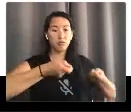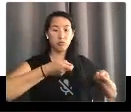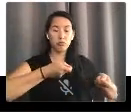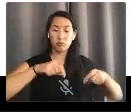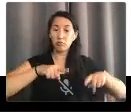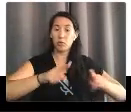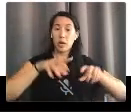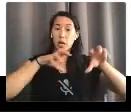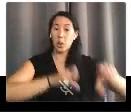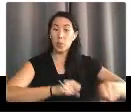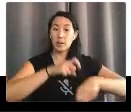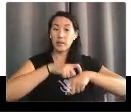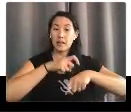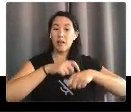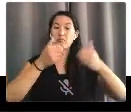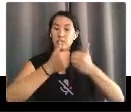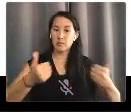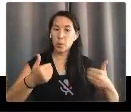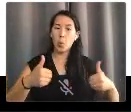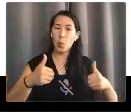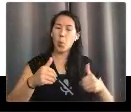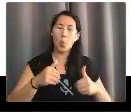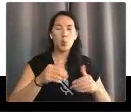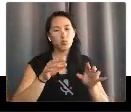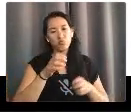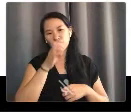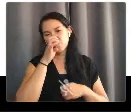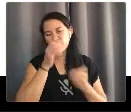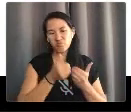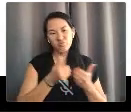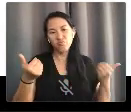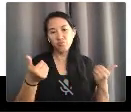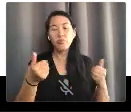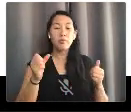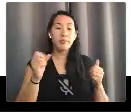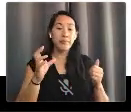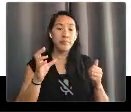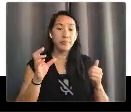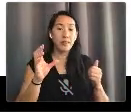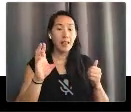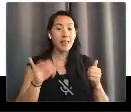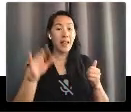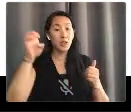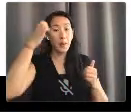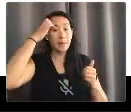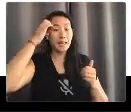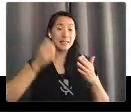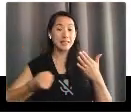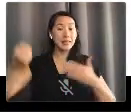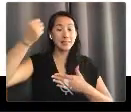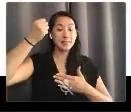colonial times, segregation was very strictly applied, whereby European or the so-called Europeans were placed at the very